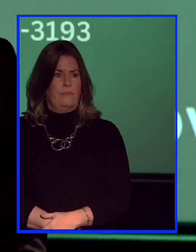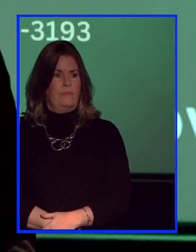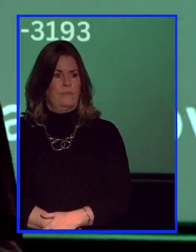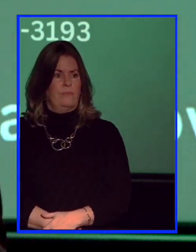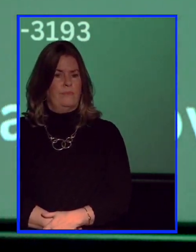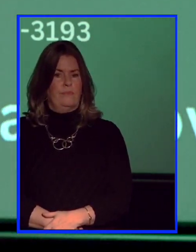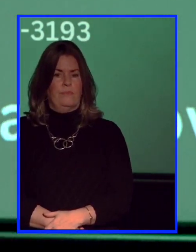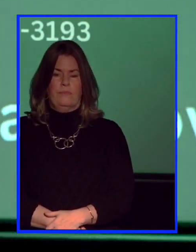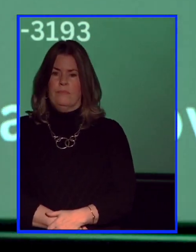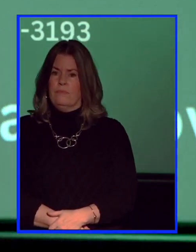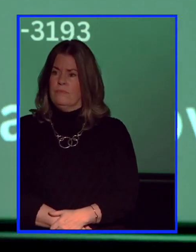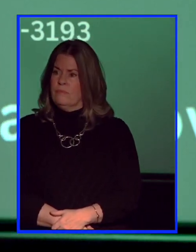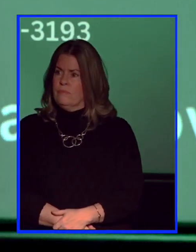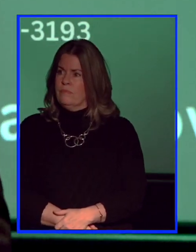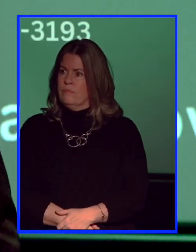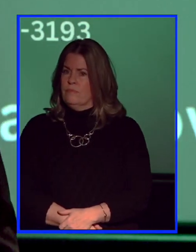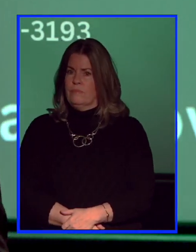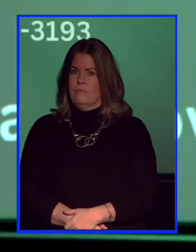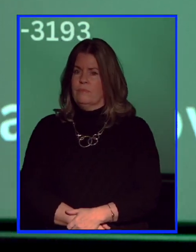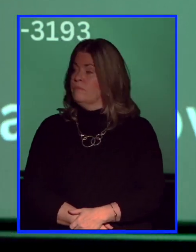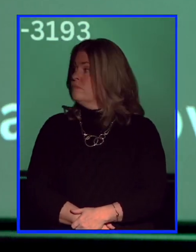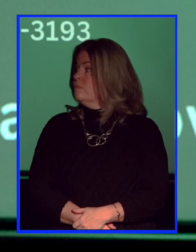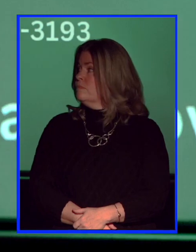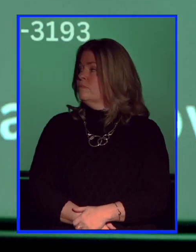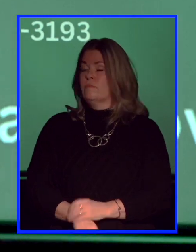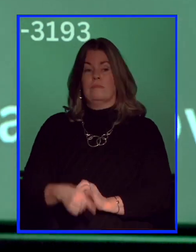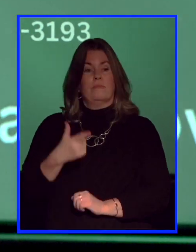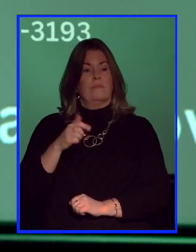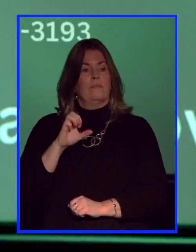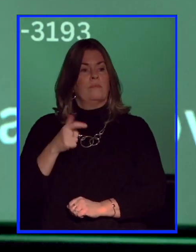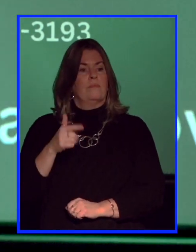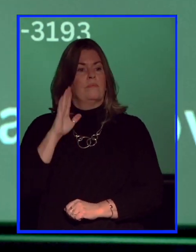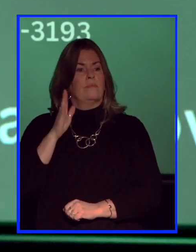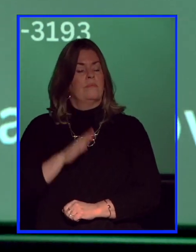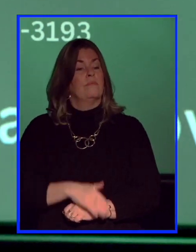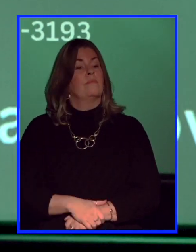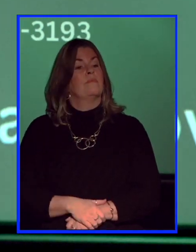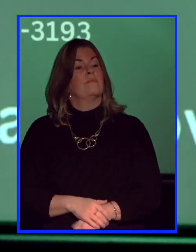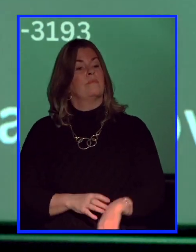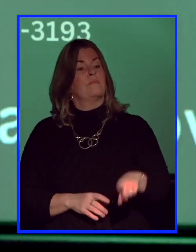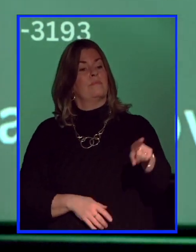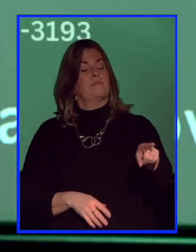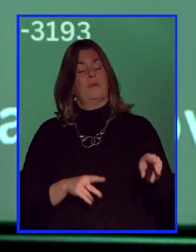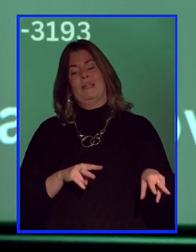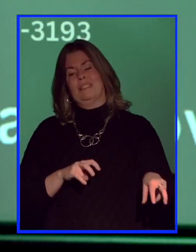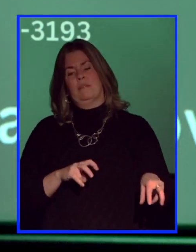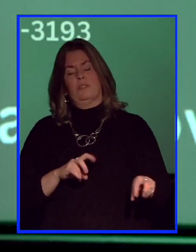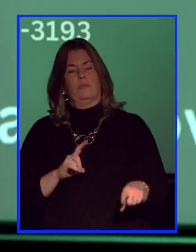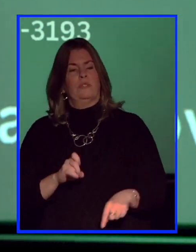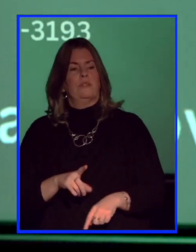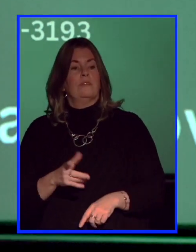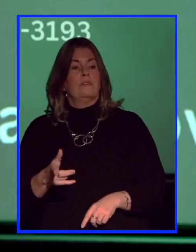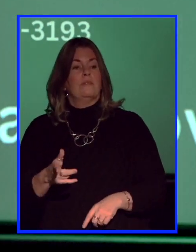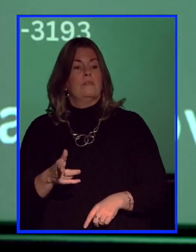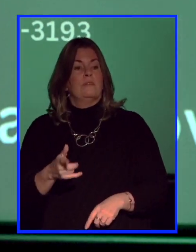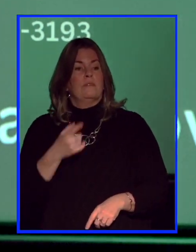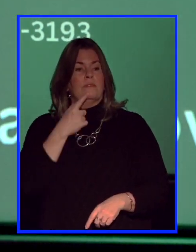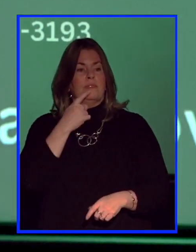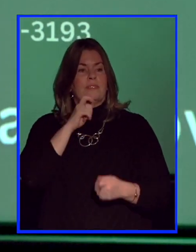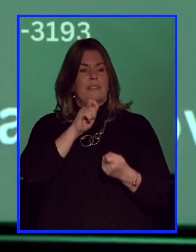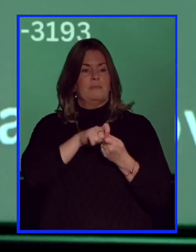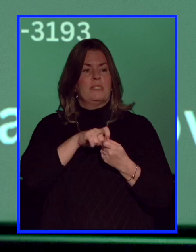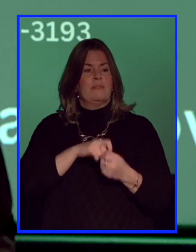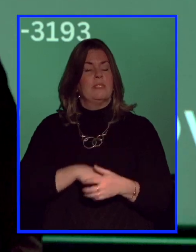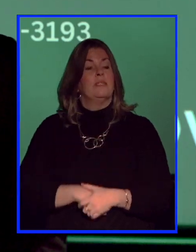Where are your friends? Hey, Greg. Hi. As an historian, I'm going to ask a somewhat selfish question. Maybe you can give us a civics, a little bit of